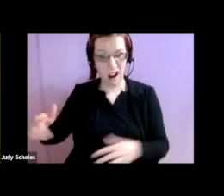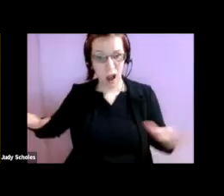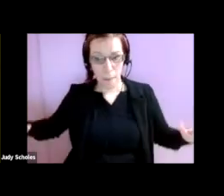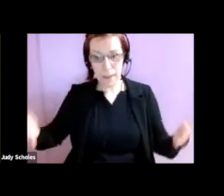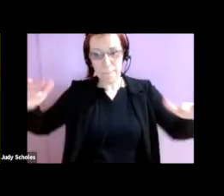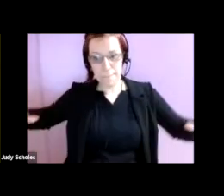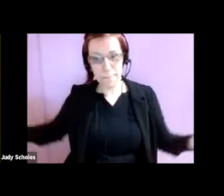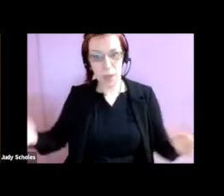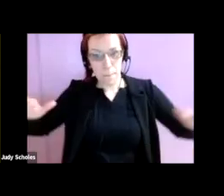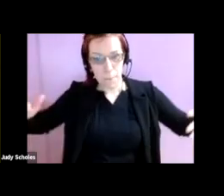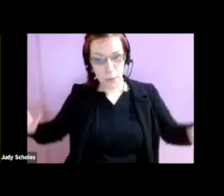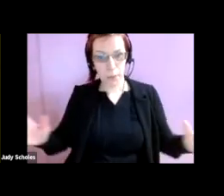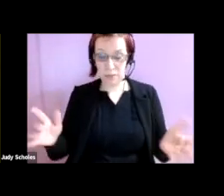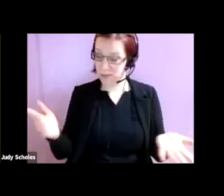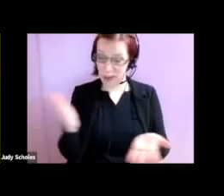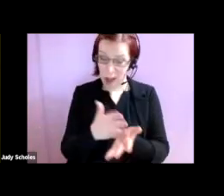that even in the middle of a continent.